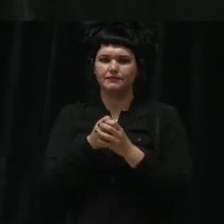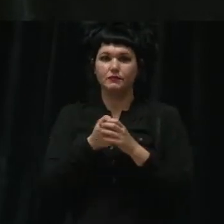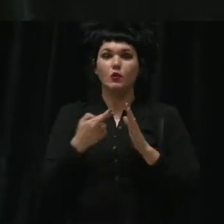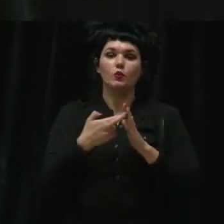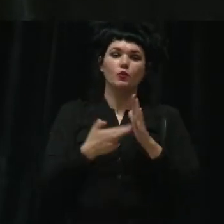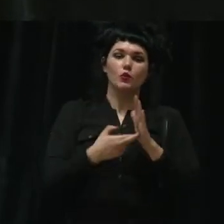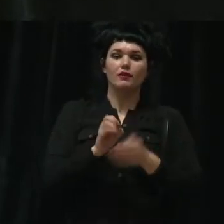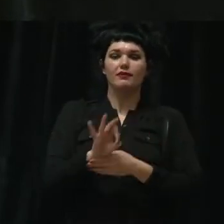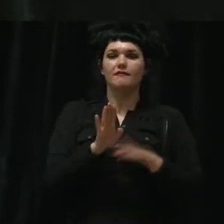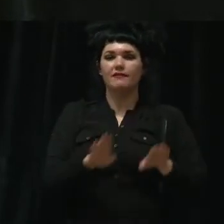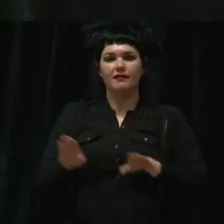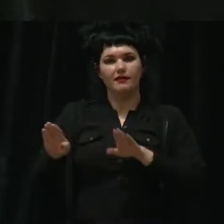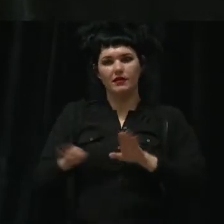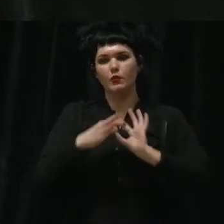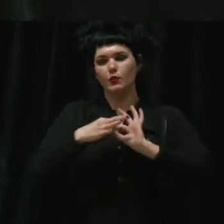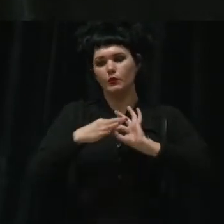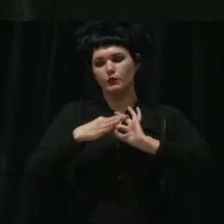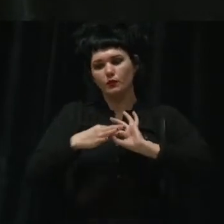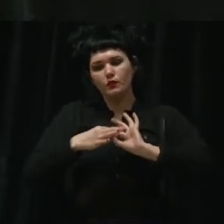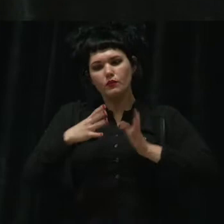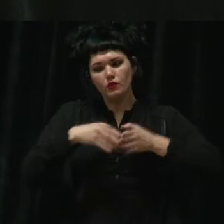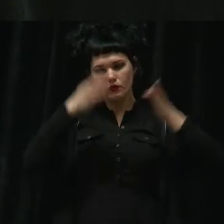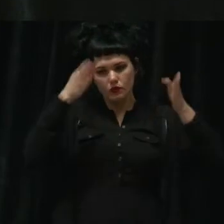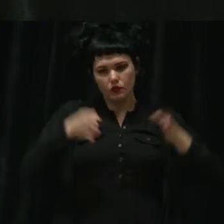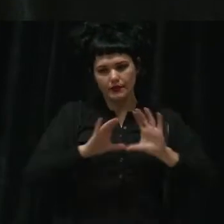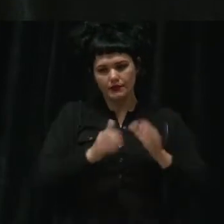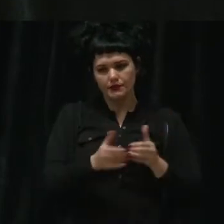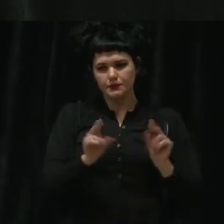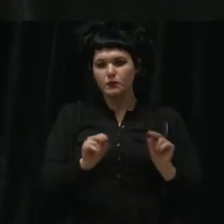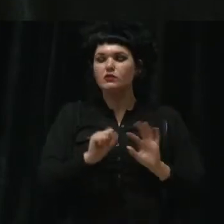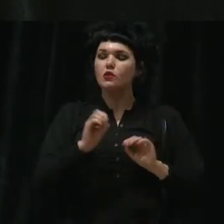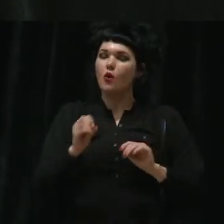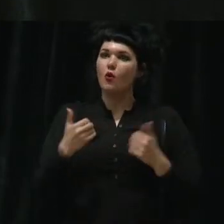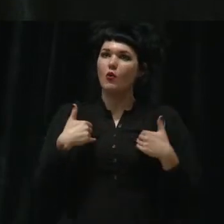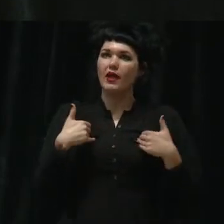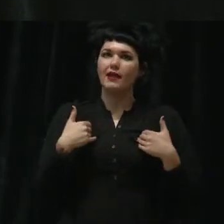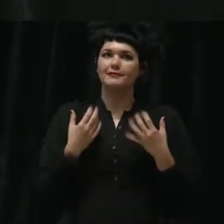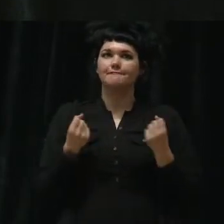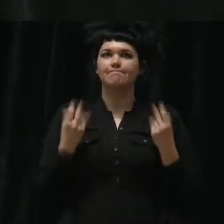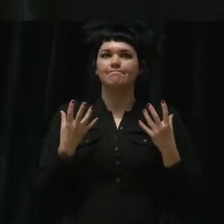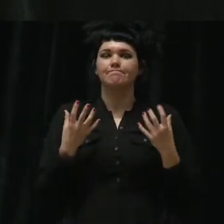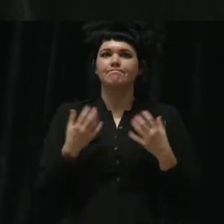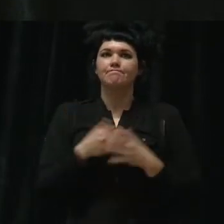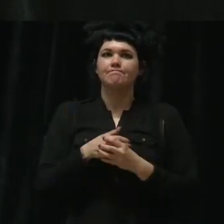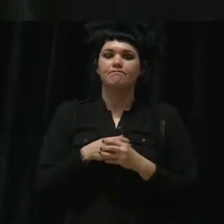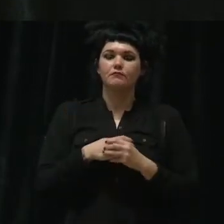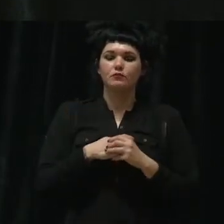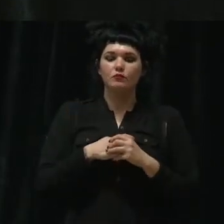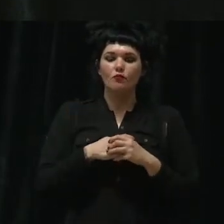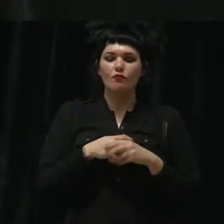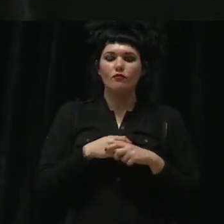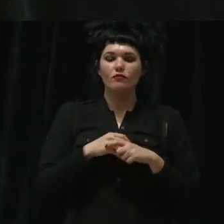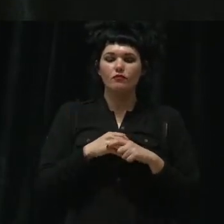rule of conduct with respect to students. So there are a number of